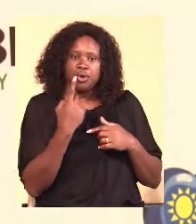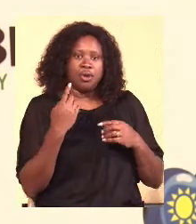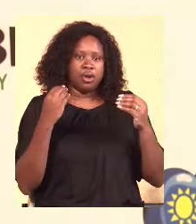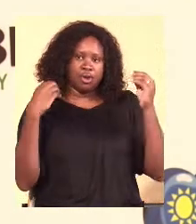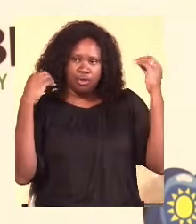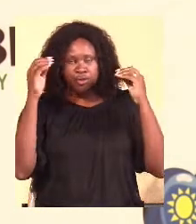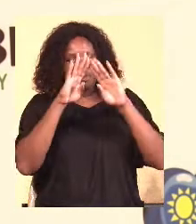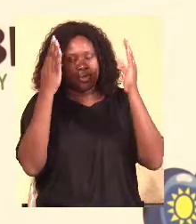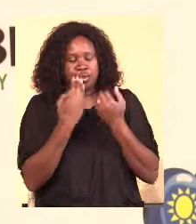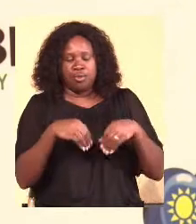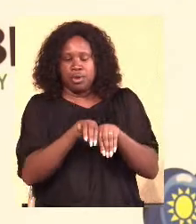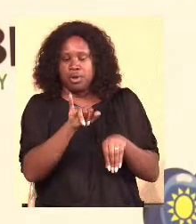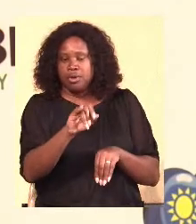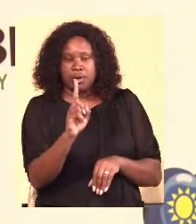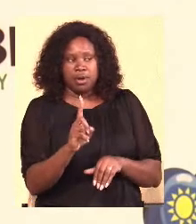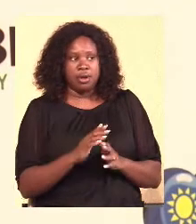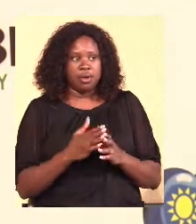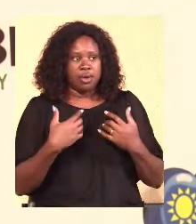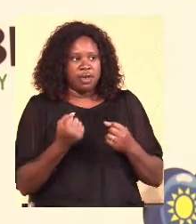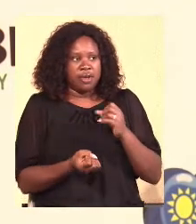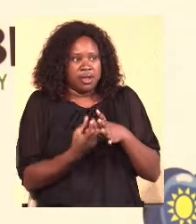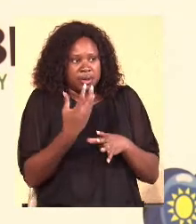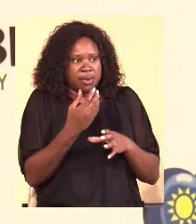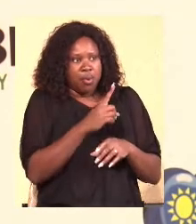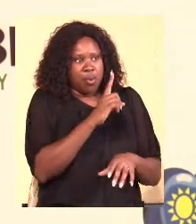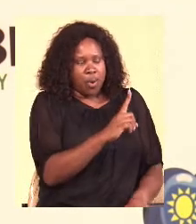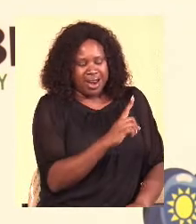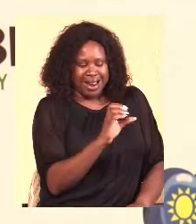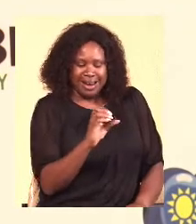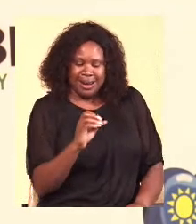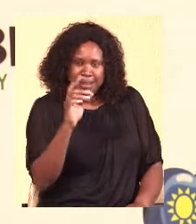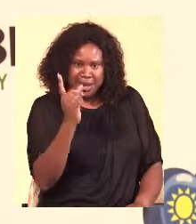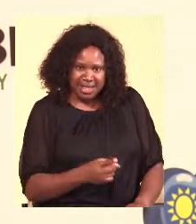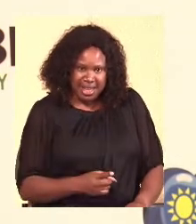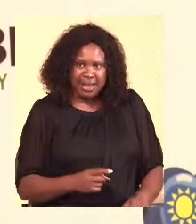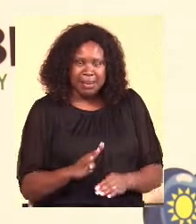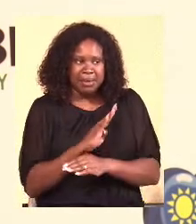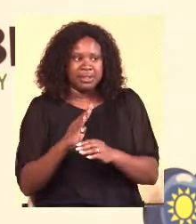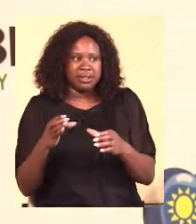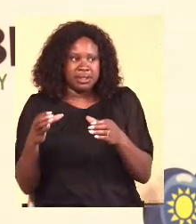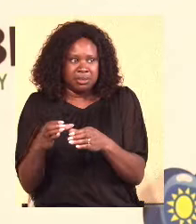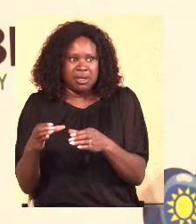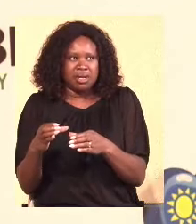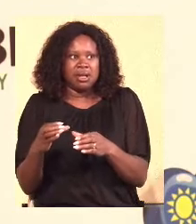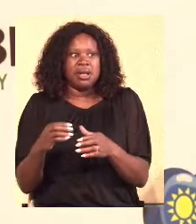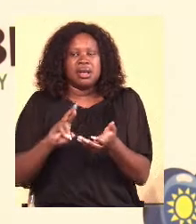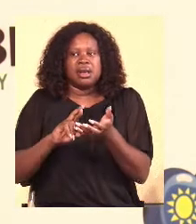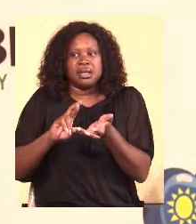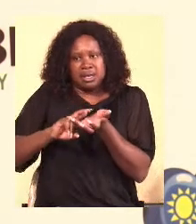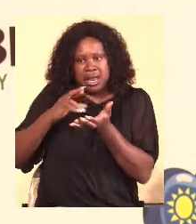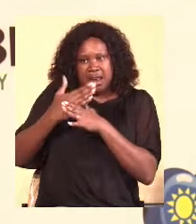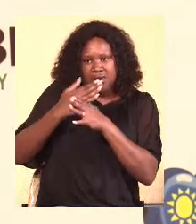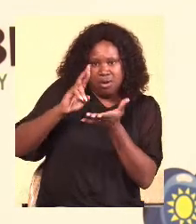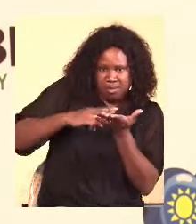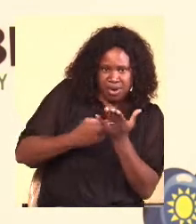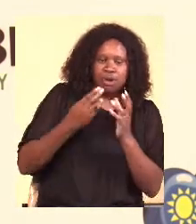the world to do this. We have established a 100% owned commercial entity that does that on behalf of the university. What